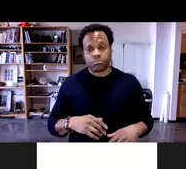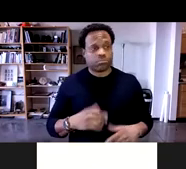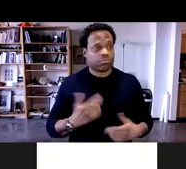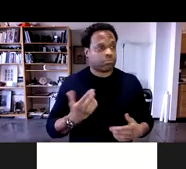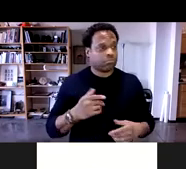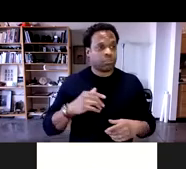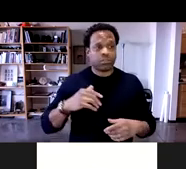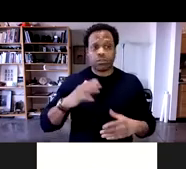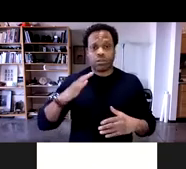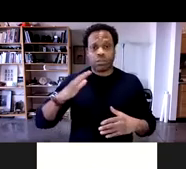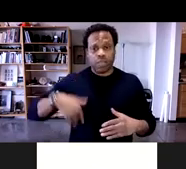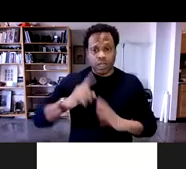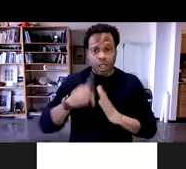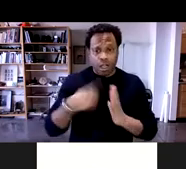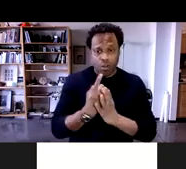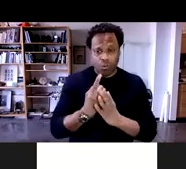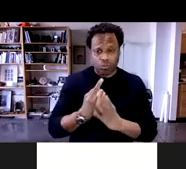several reasons why.